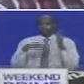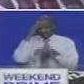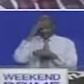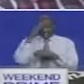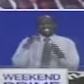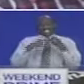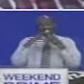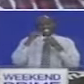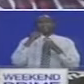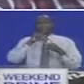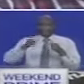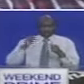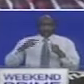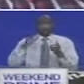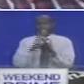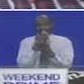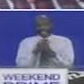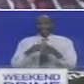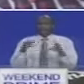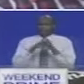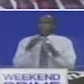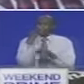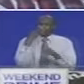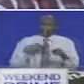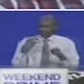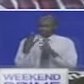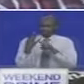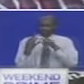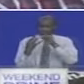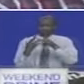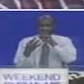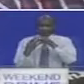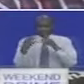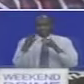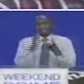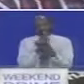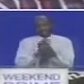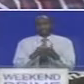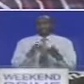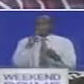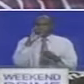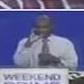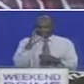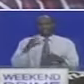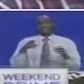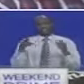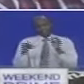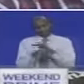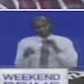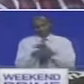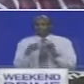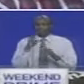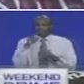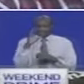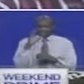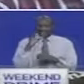shared among three top officials, a vice chancellor, a deputy vice chancellor and another deputy vice chancellor. So